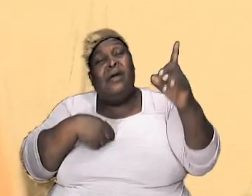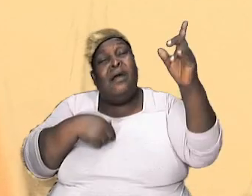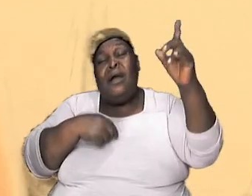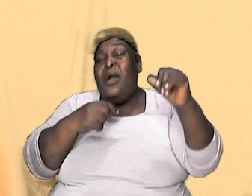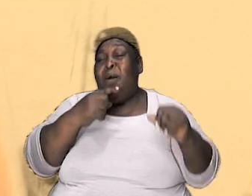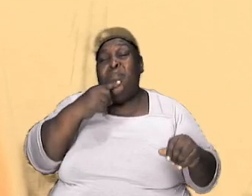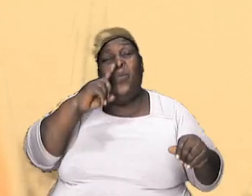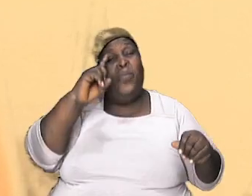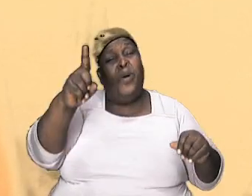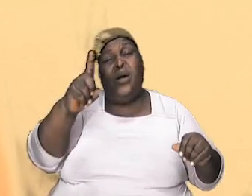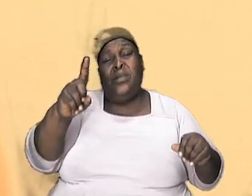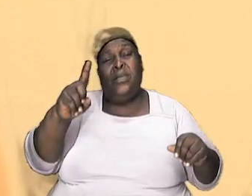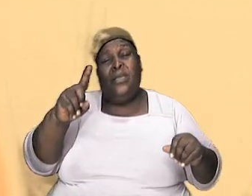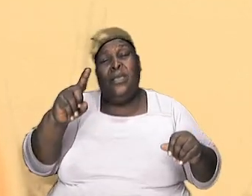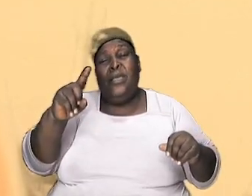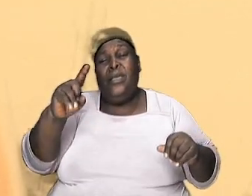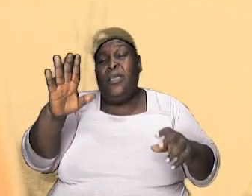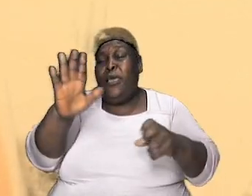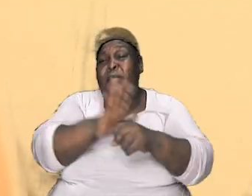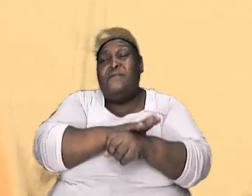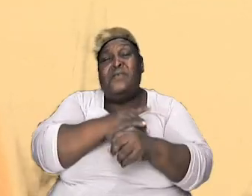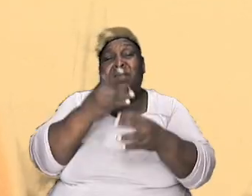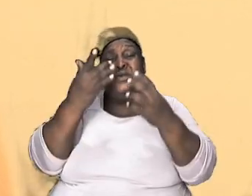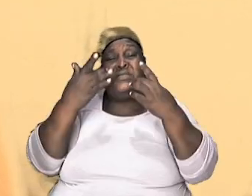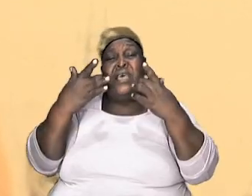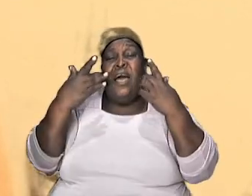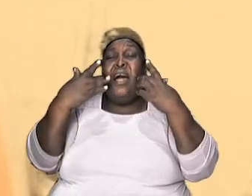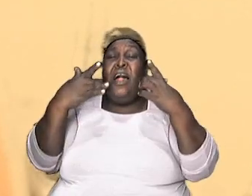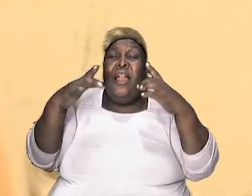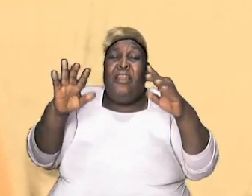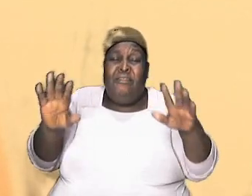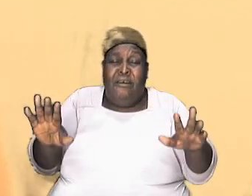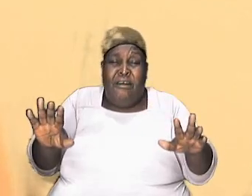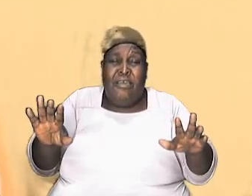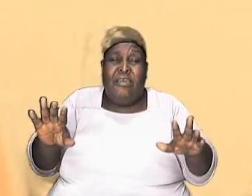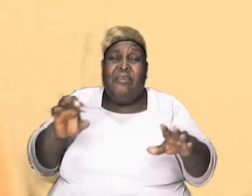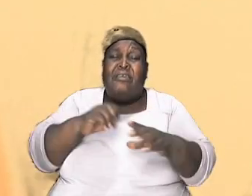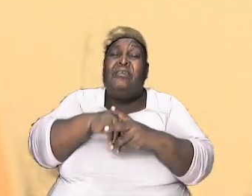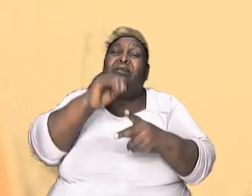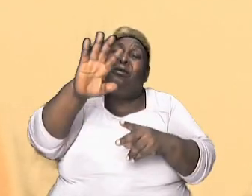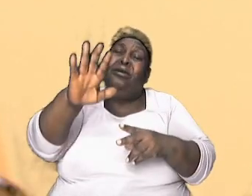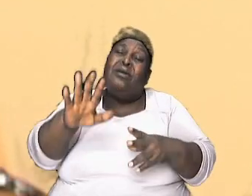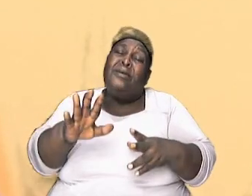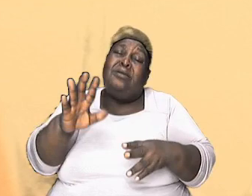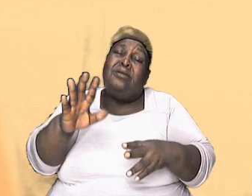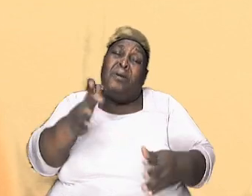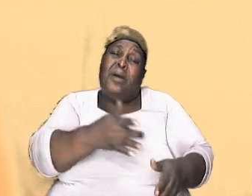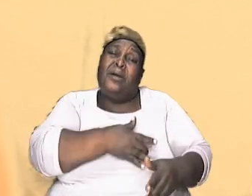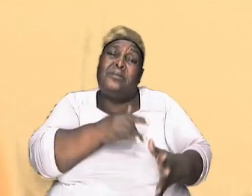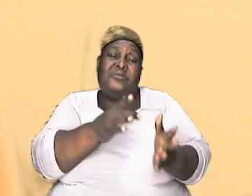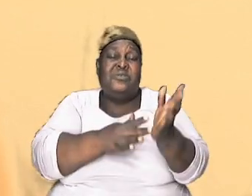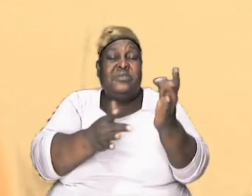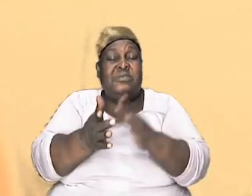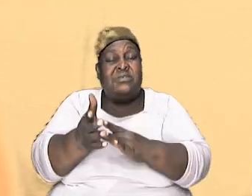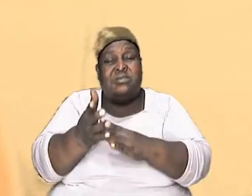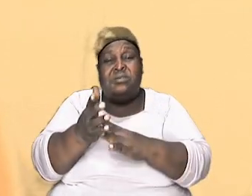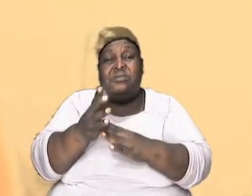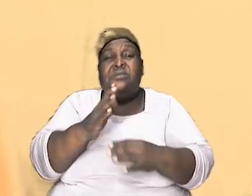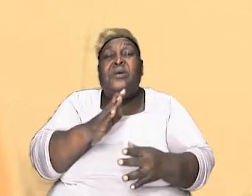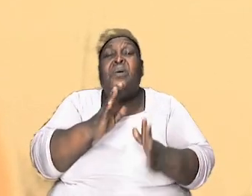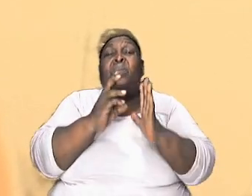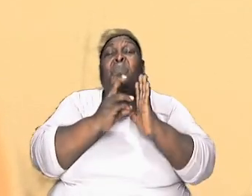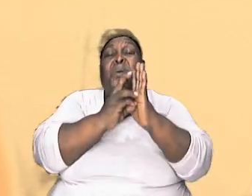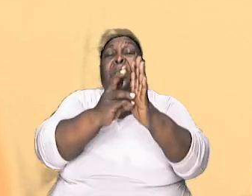in Samaria and you're at an outcast place. Jesus will pass through. Jesus will sit on the well. Jesus is willing to meet you. Jesus is